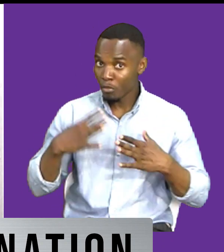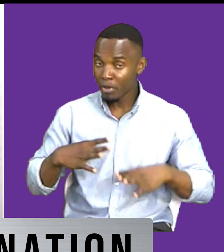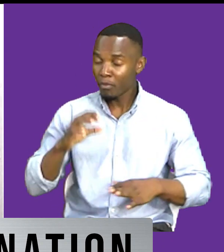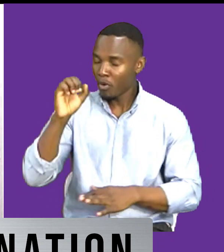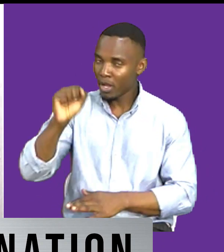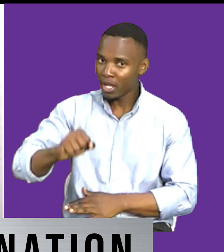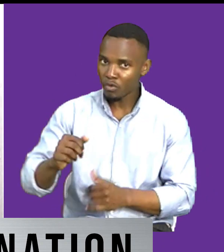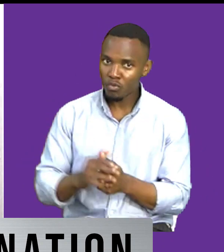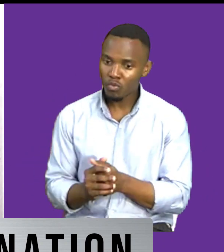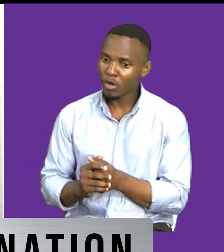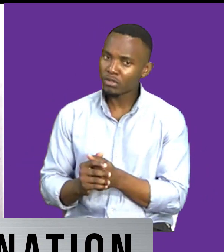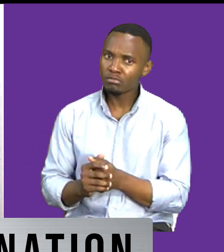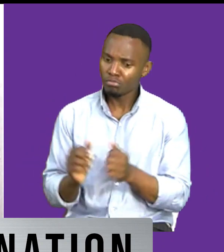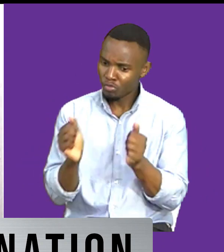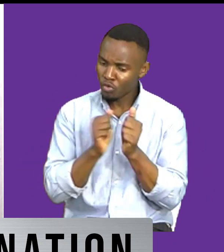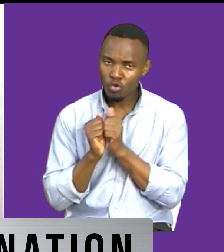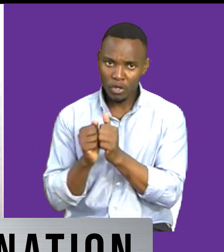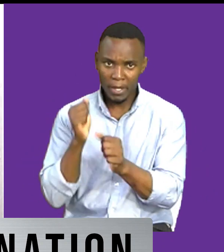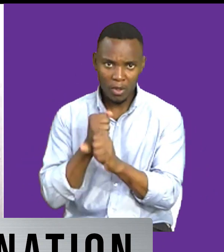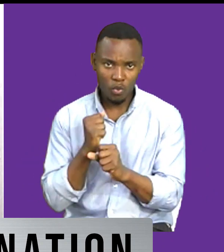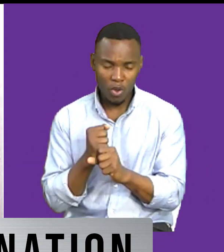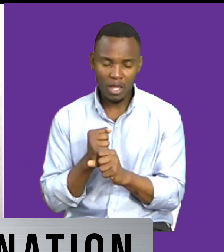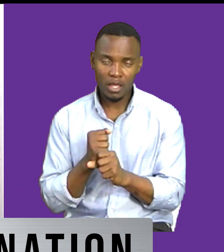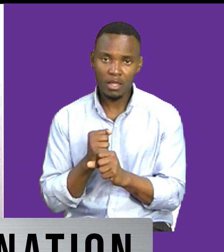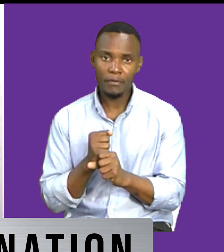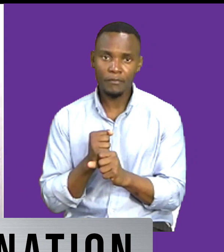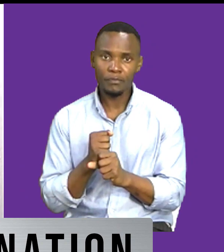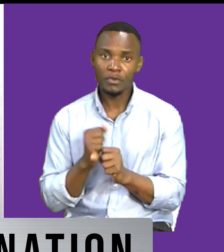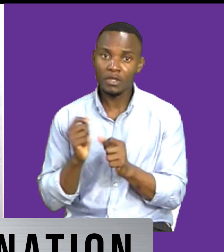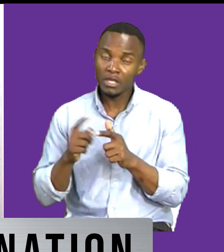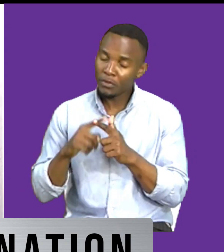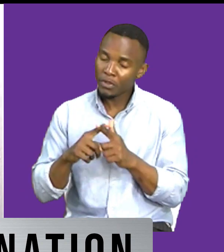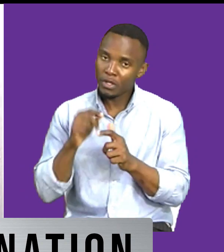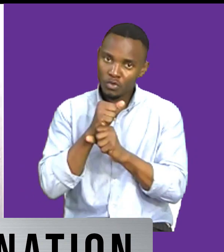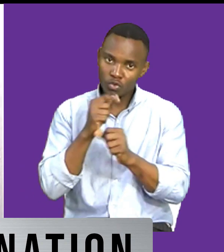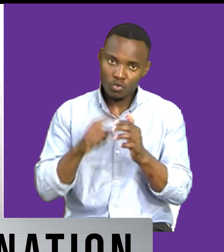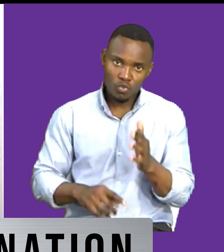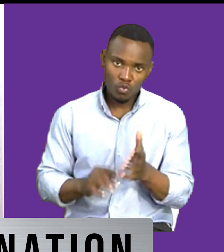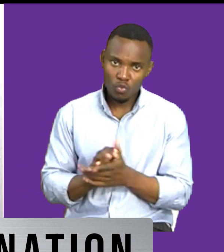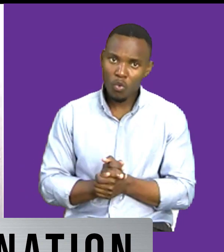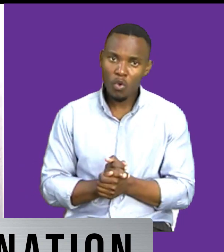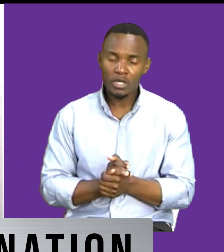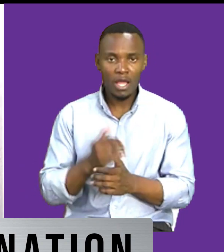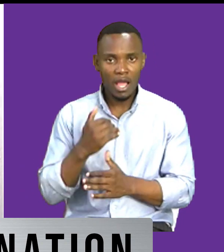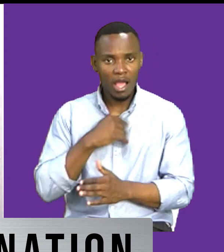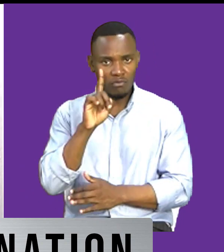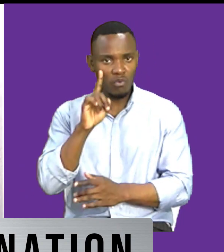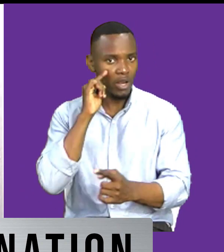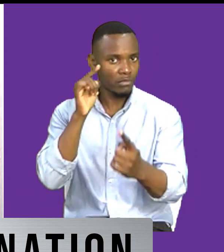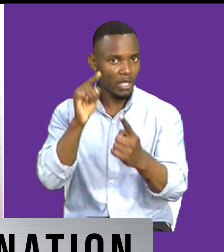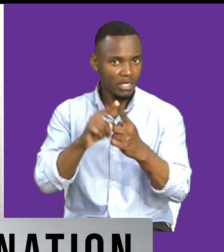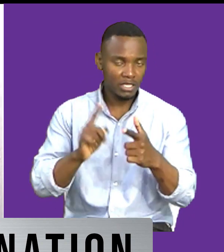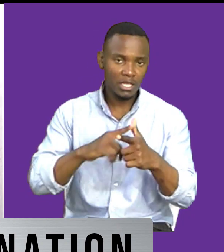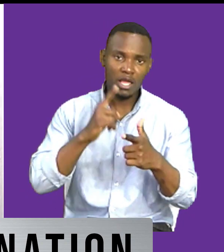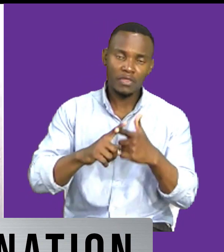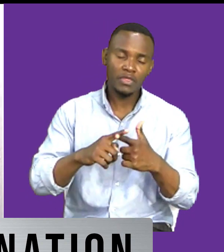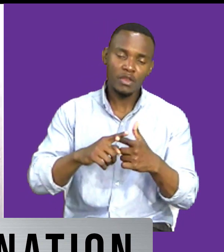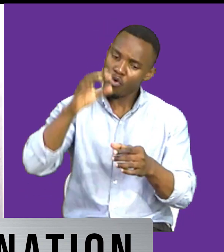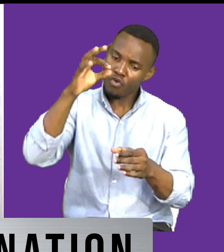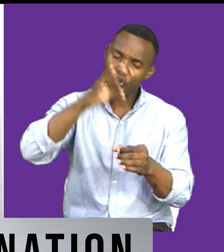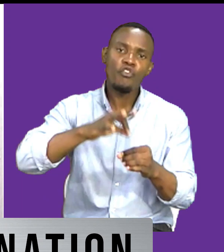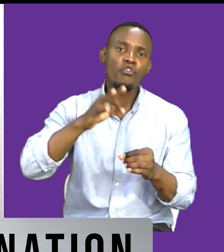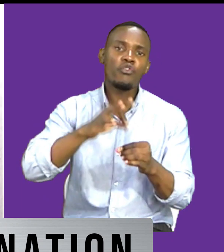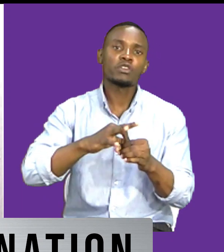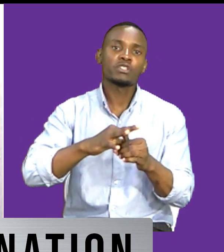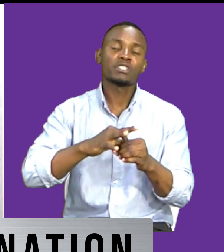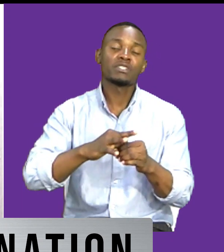Free Kenya is trying to invoke, we come together and we push something and we put it and we go and refer and vote on it.